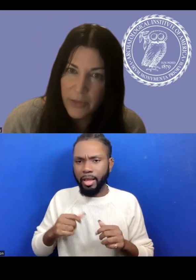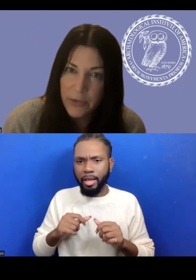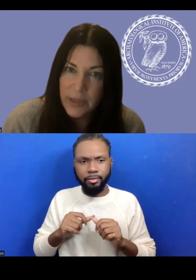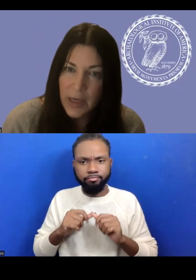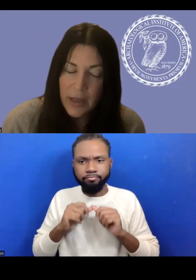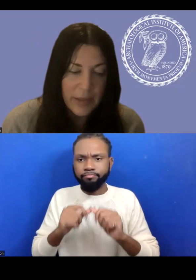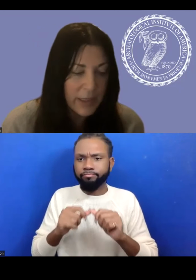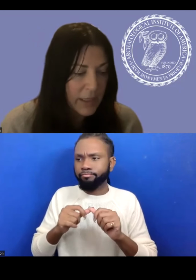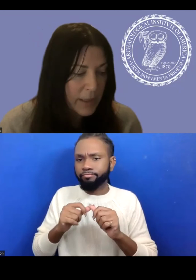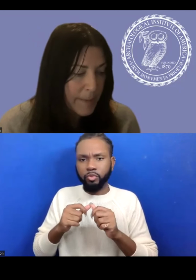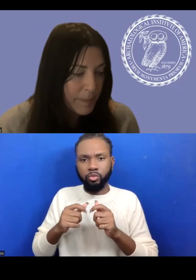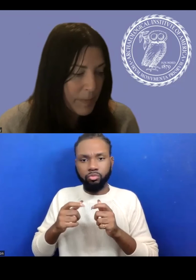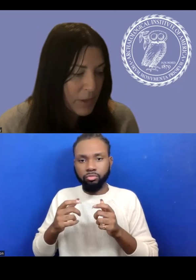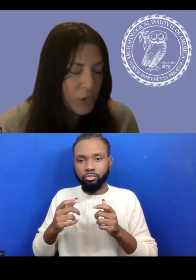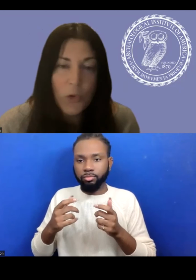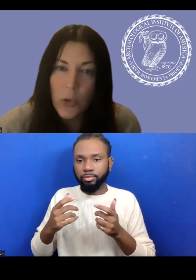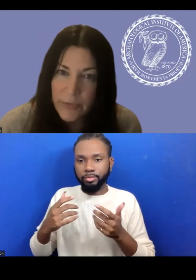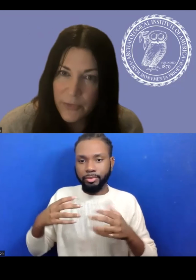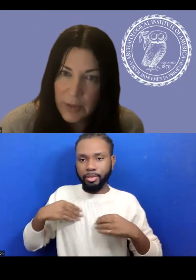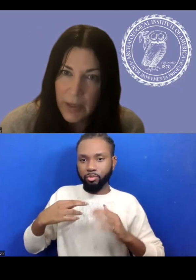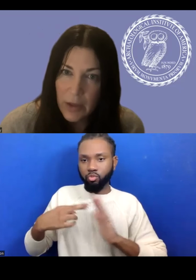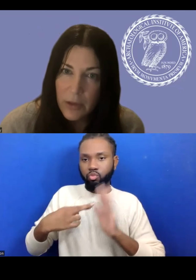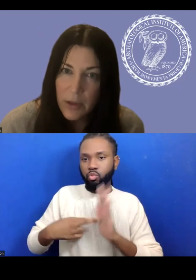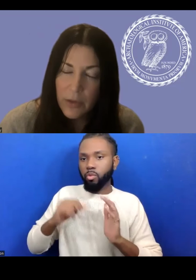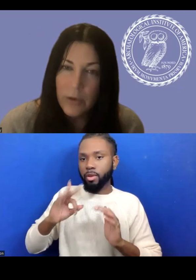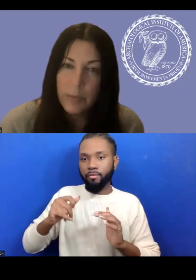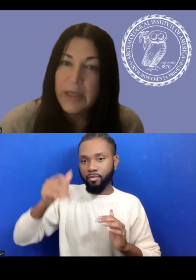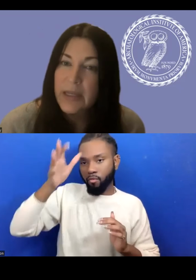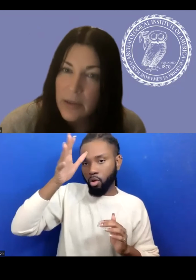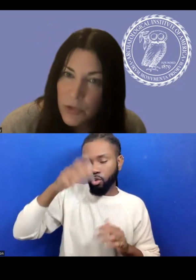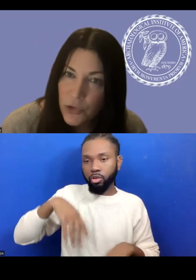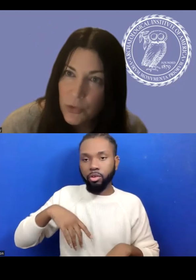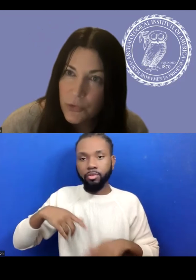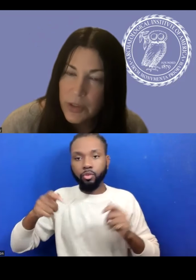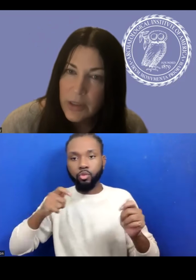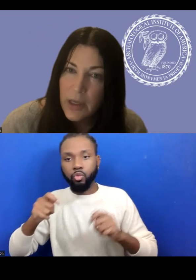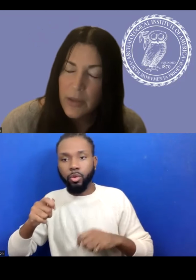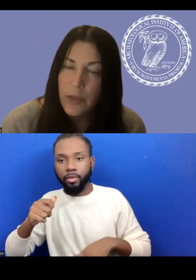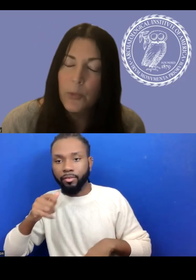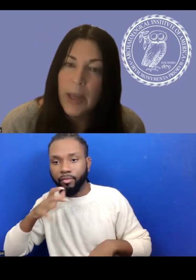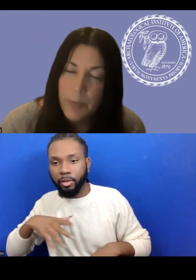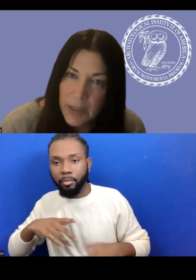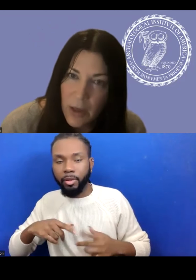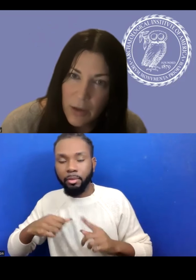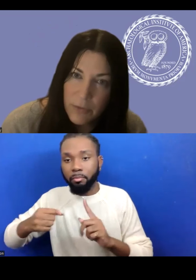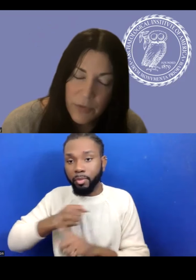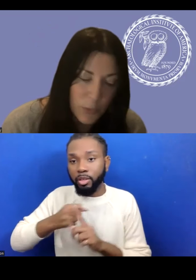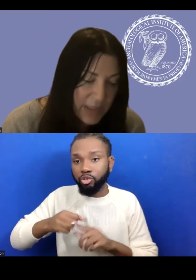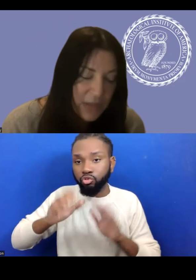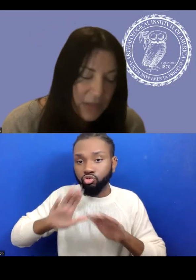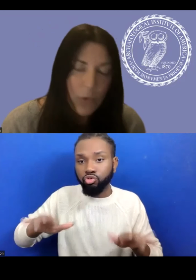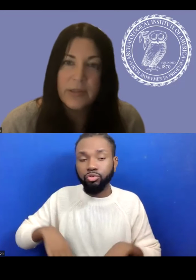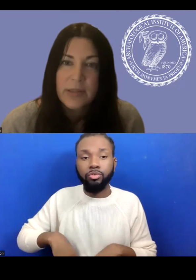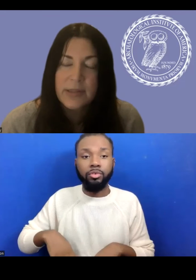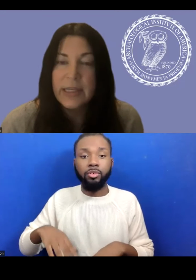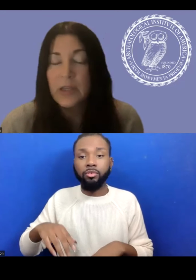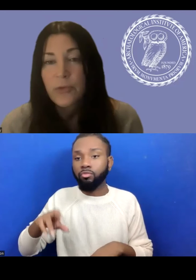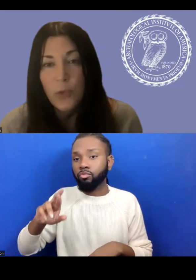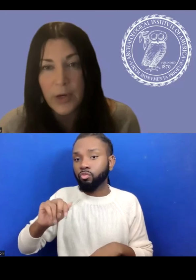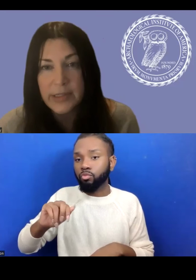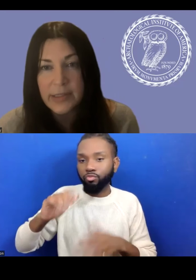the fathers, the control of the female, the beating of the children, the raping of the